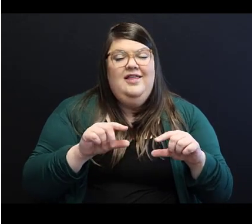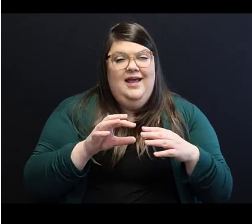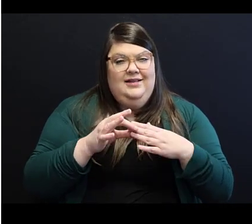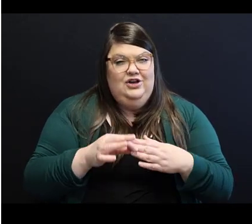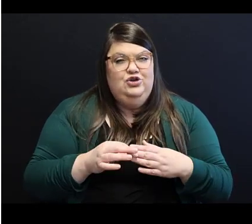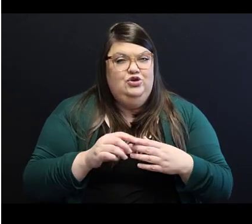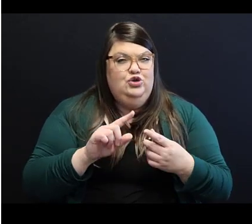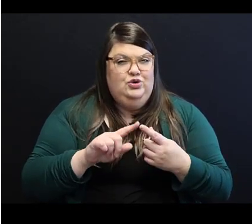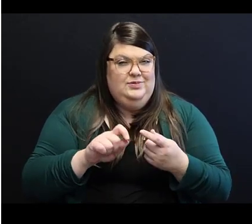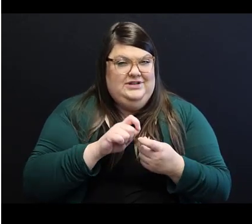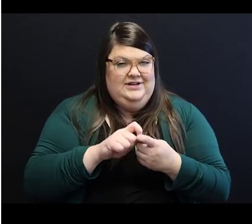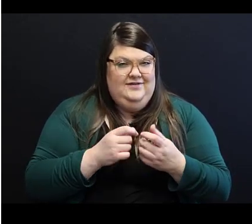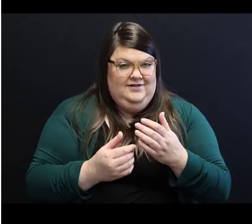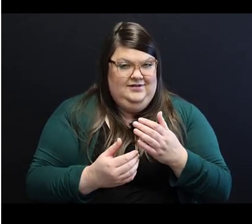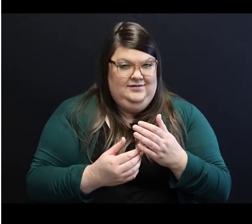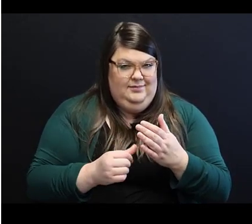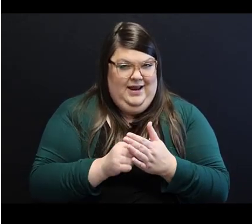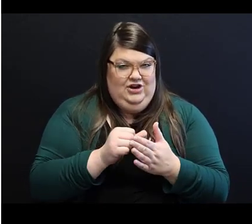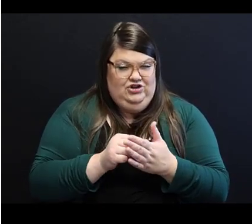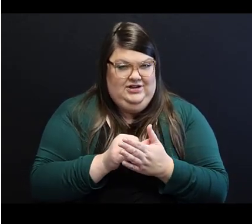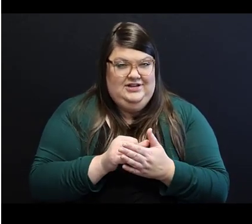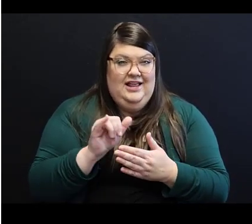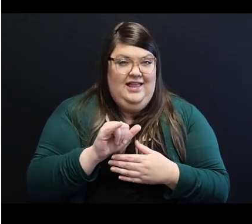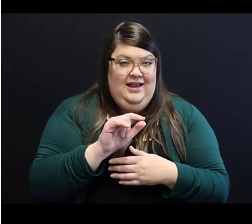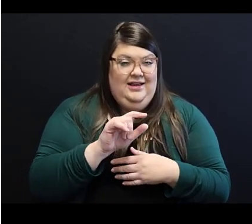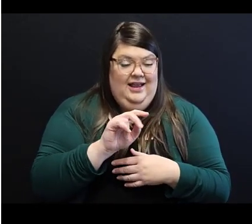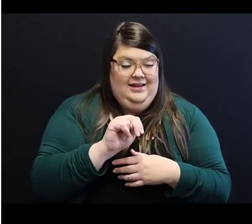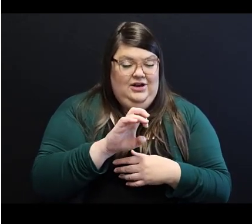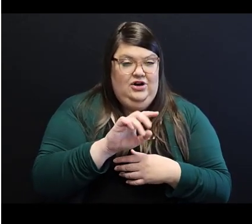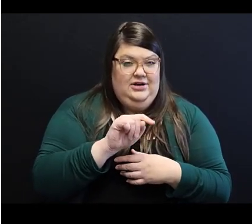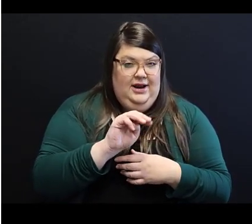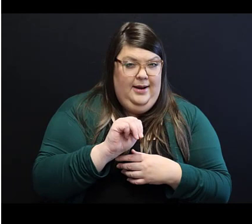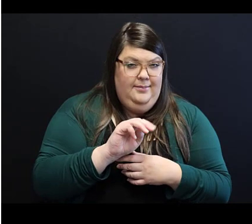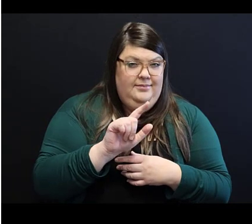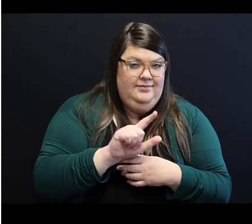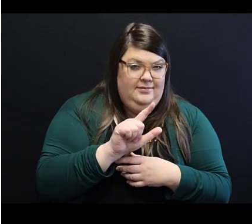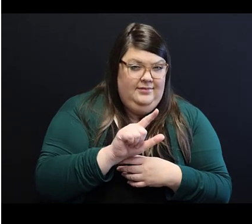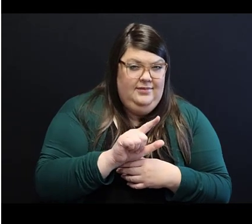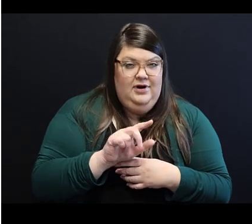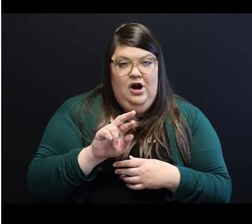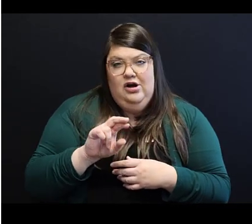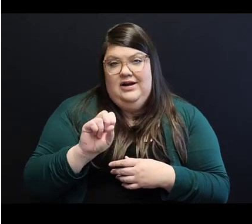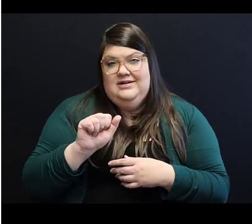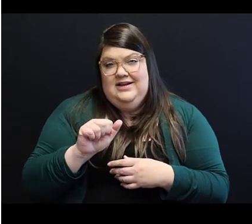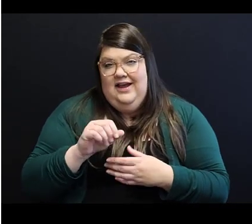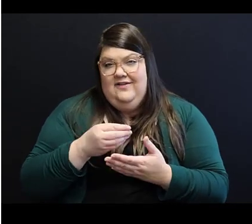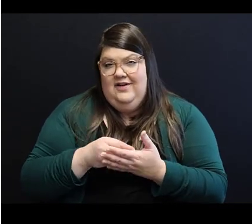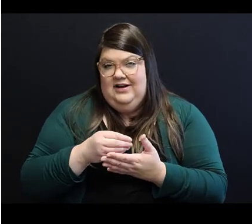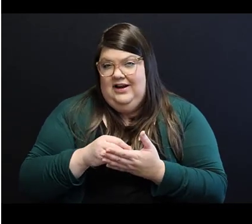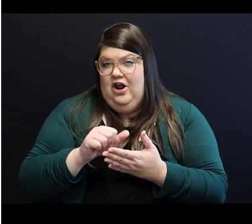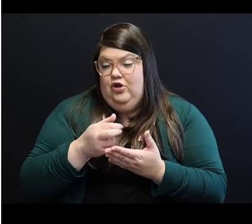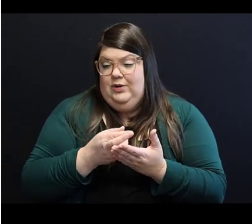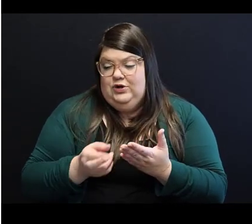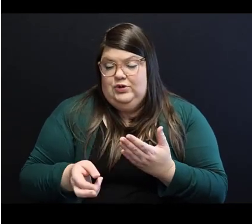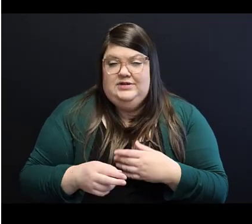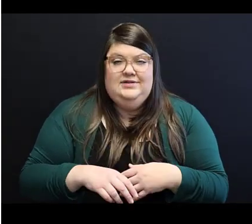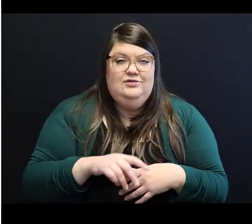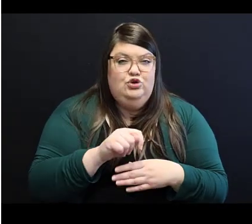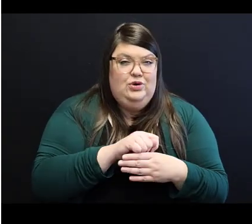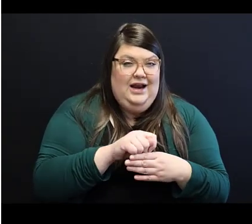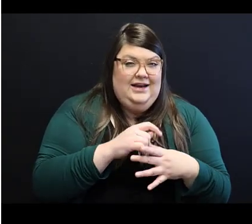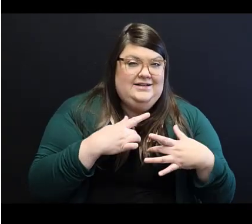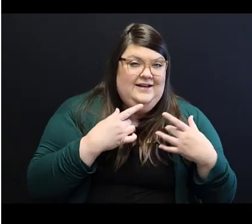the NCRTM Library, RSA funded and other resources, trainings and events,